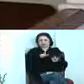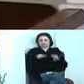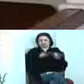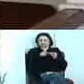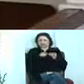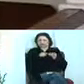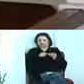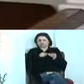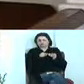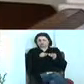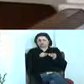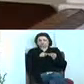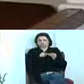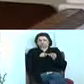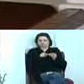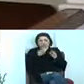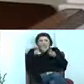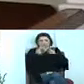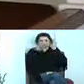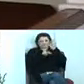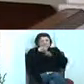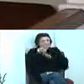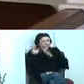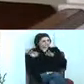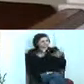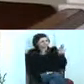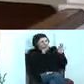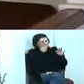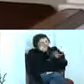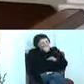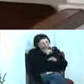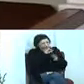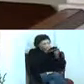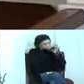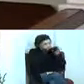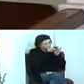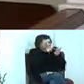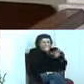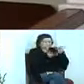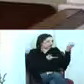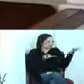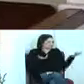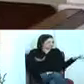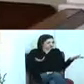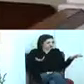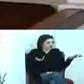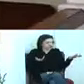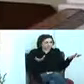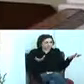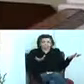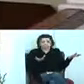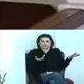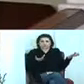our distraction to your learning? What's stopping you? Is